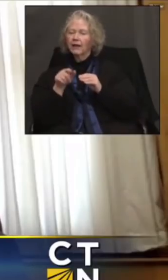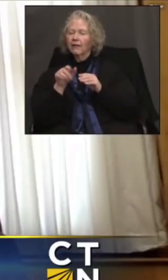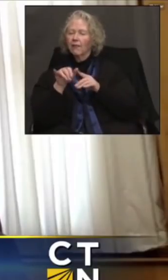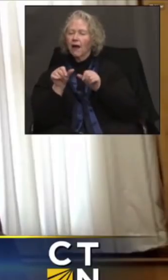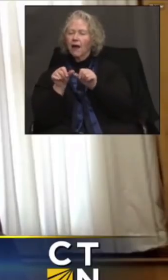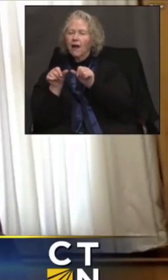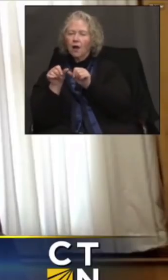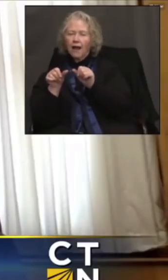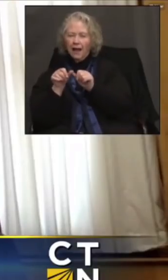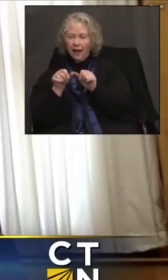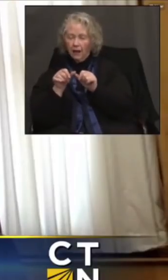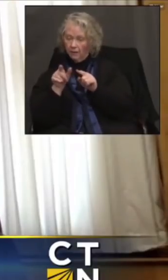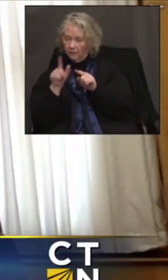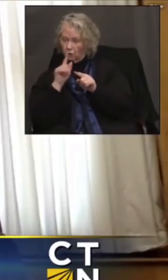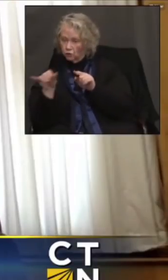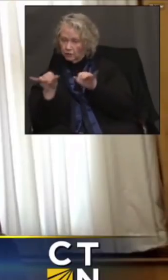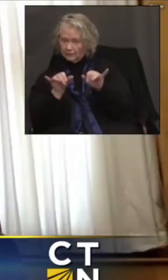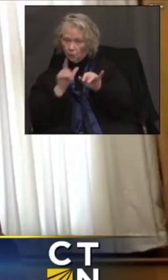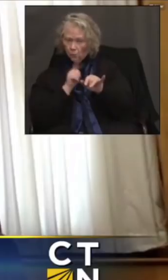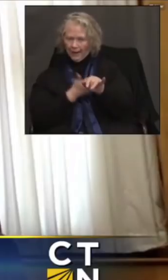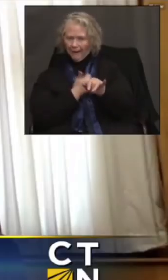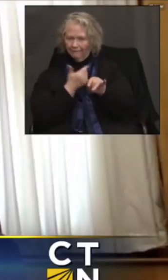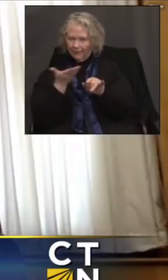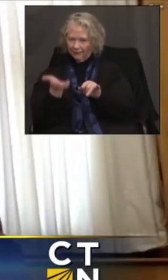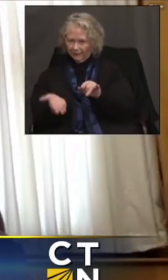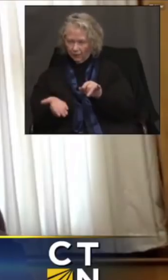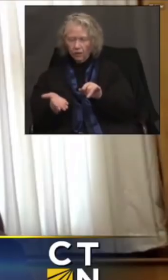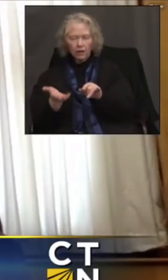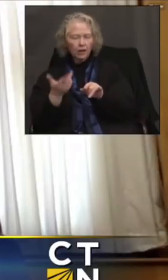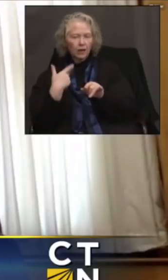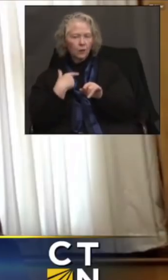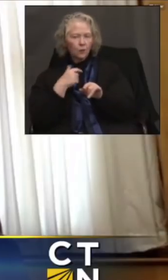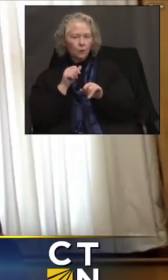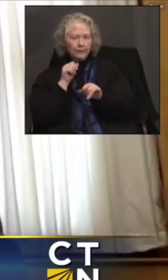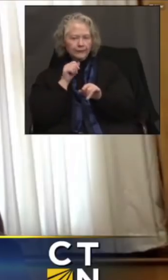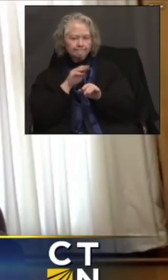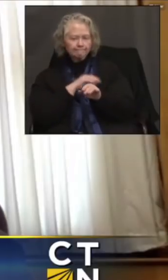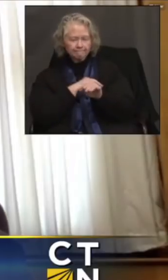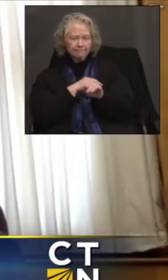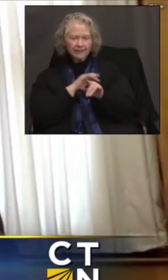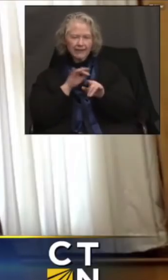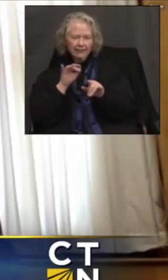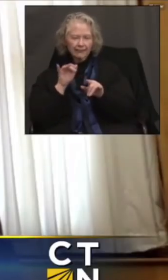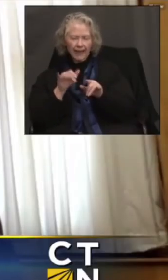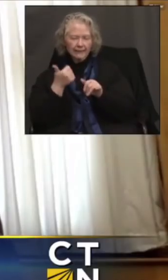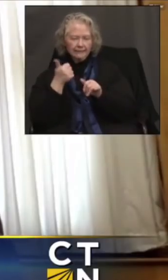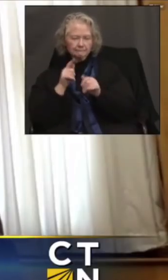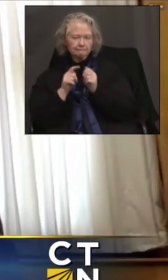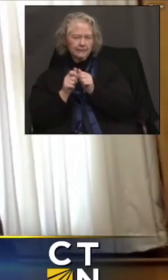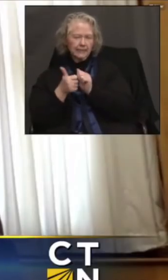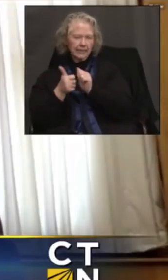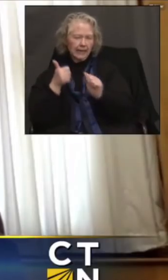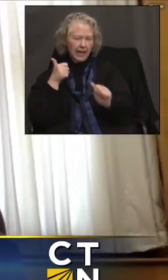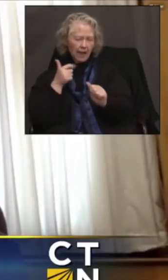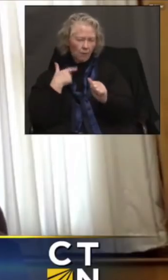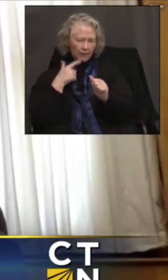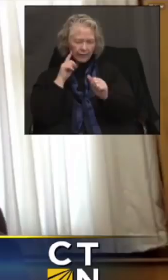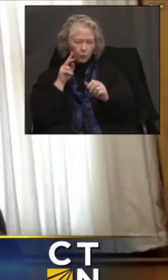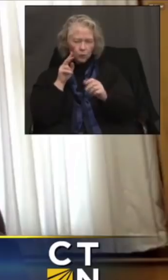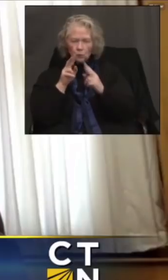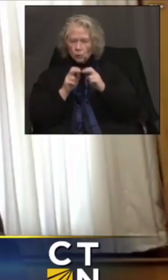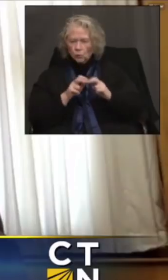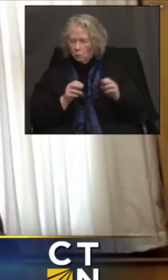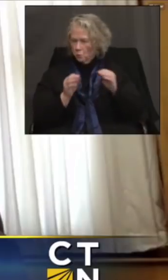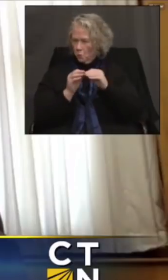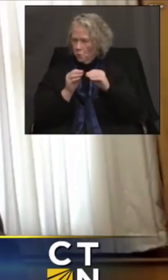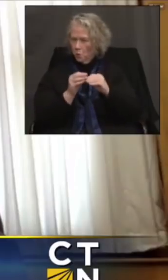number of people who live in those zip codes. And we have more work to do there. That channel in particular is lagging. And so, we know that they share our